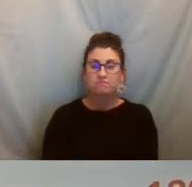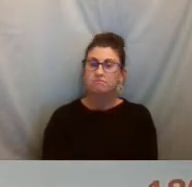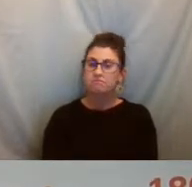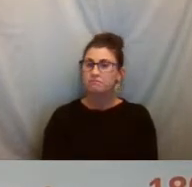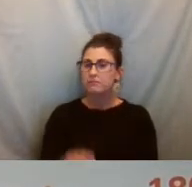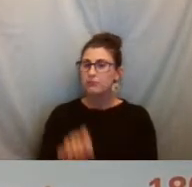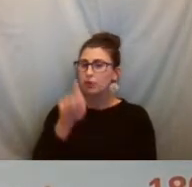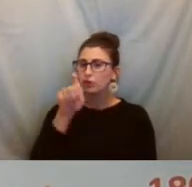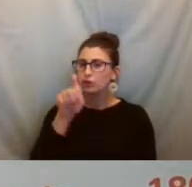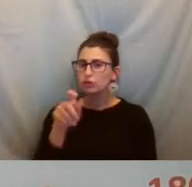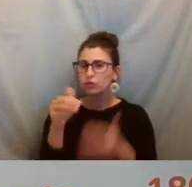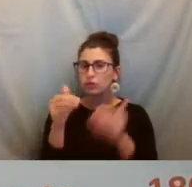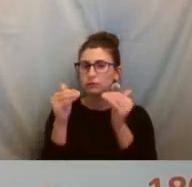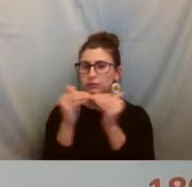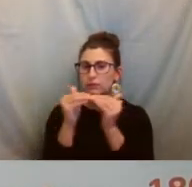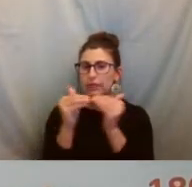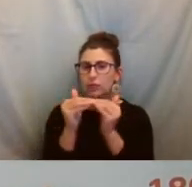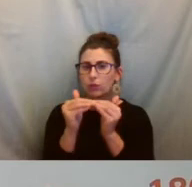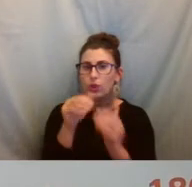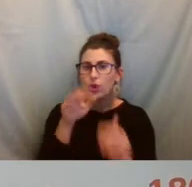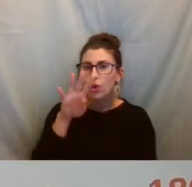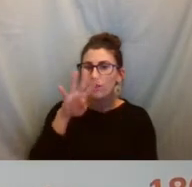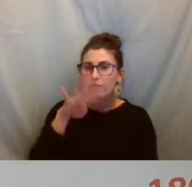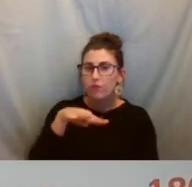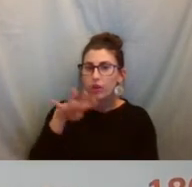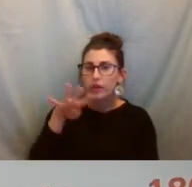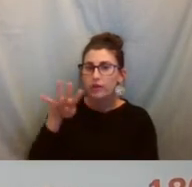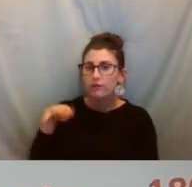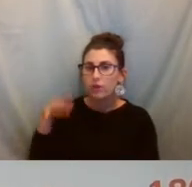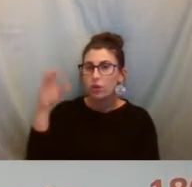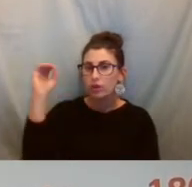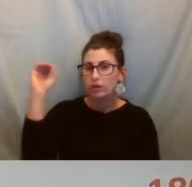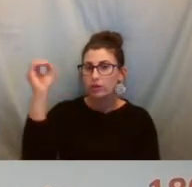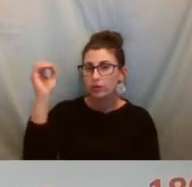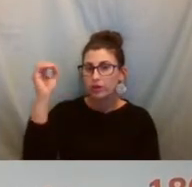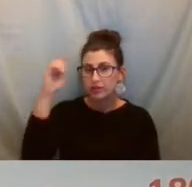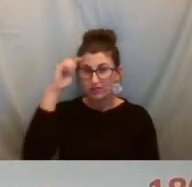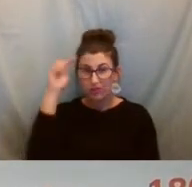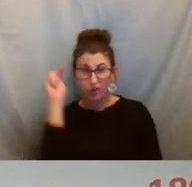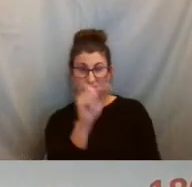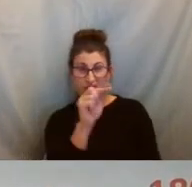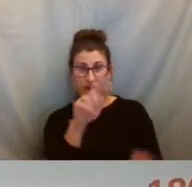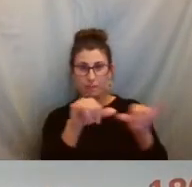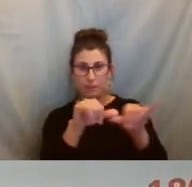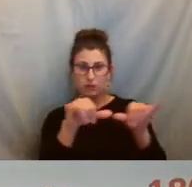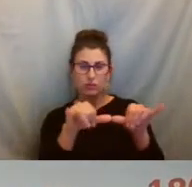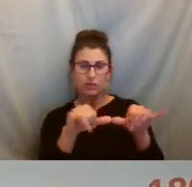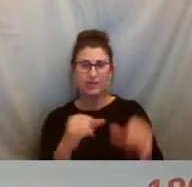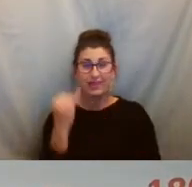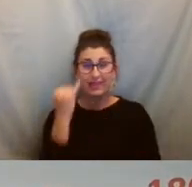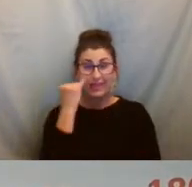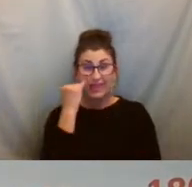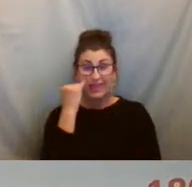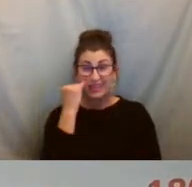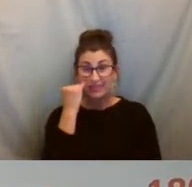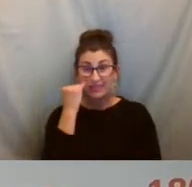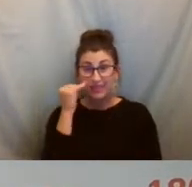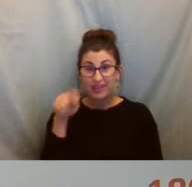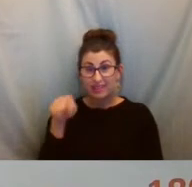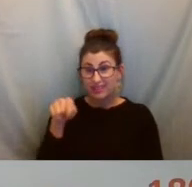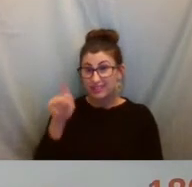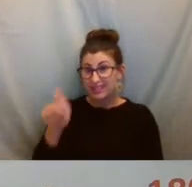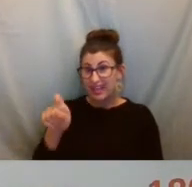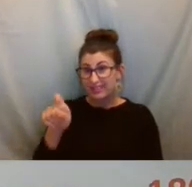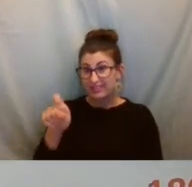Okay, that should have been 44 degrees for this measurement right here. If this were x and I said